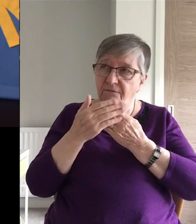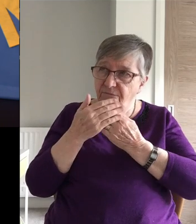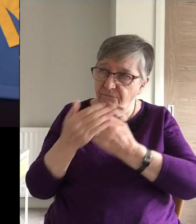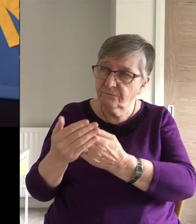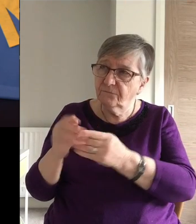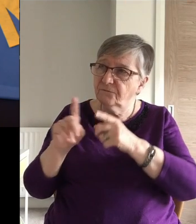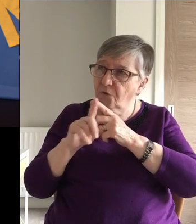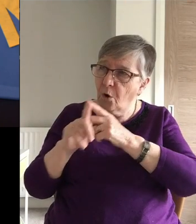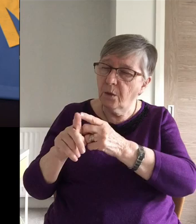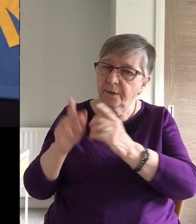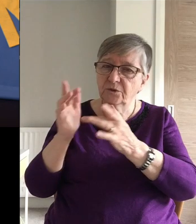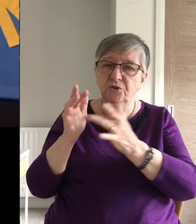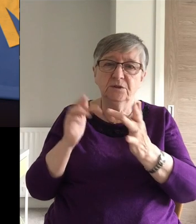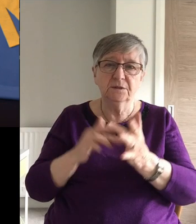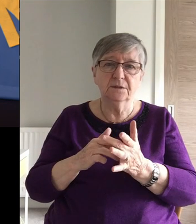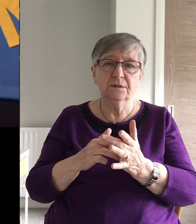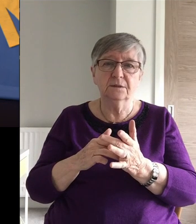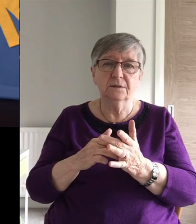loyalty to Jesus,